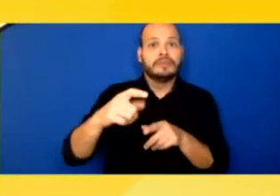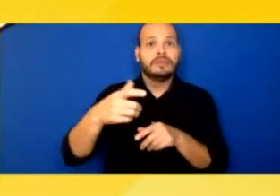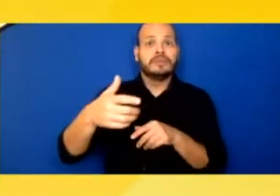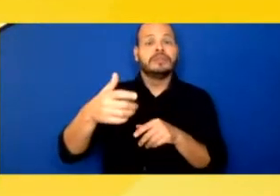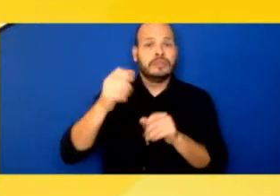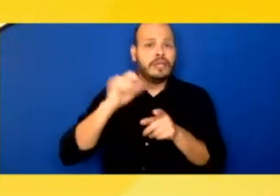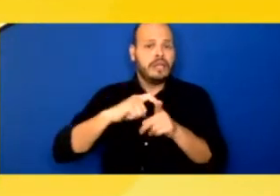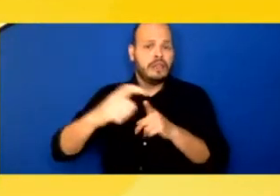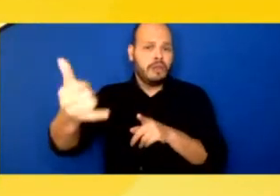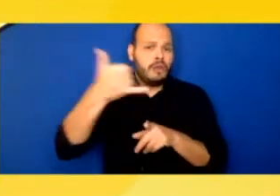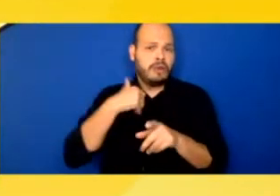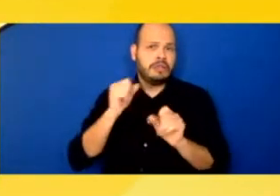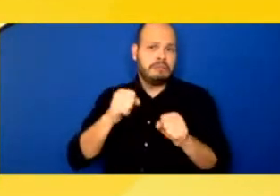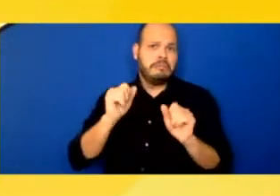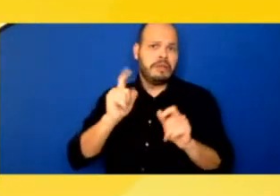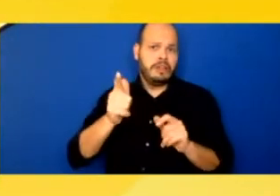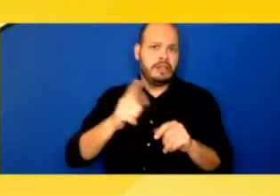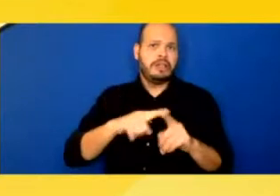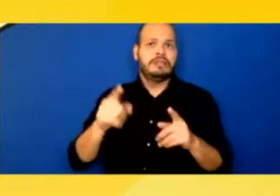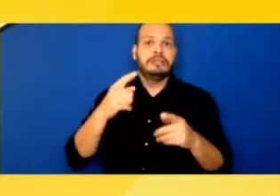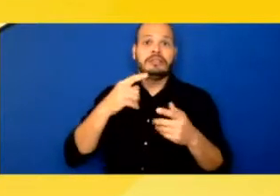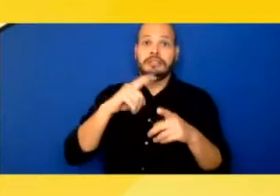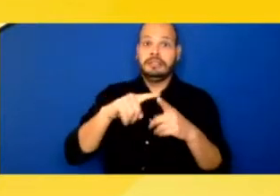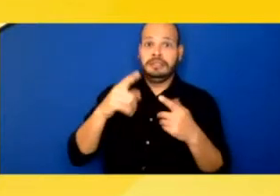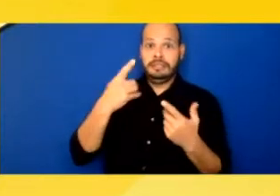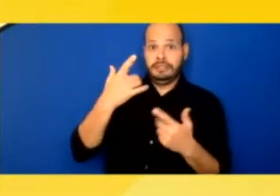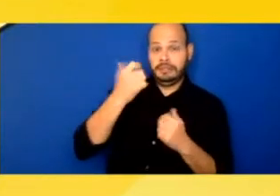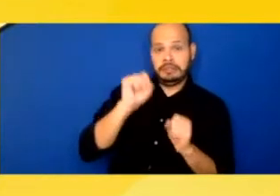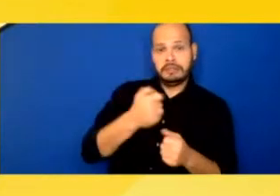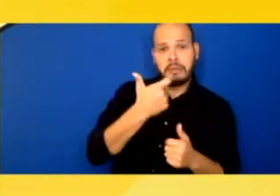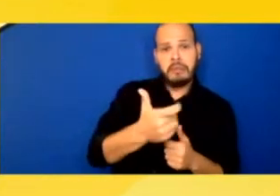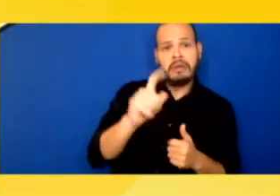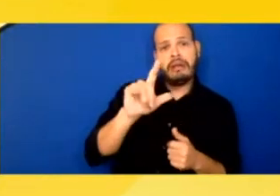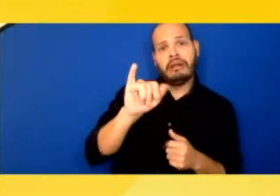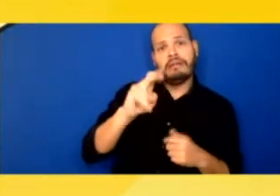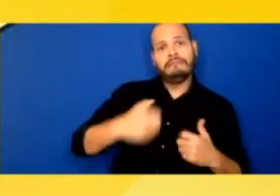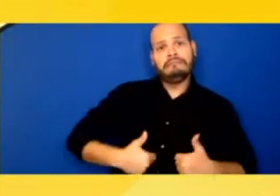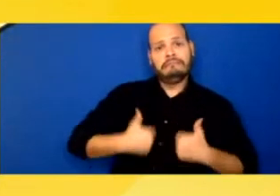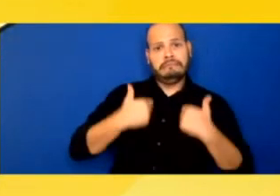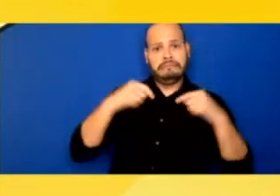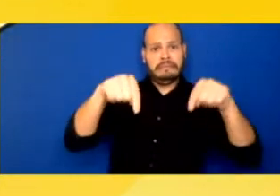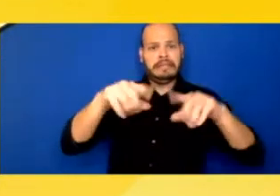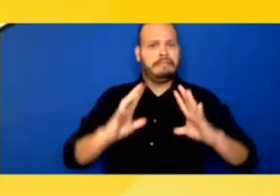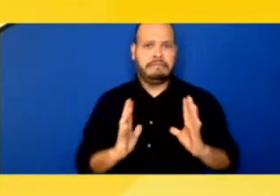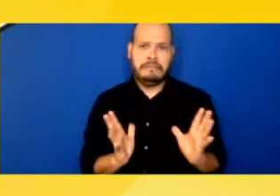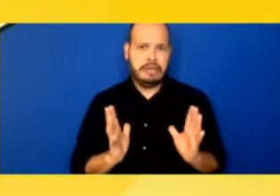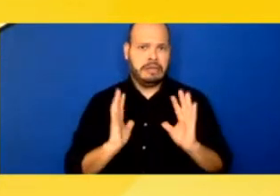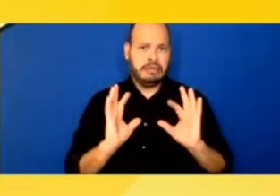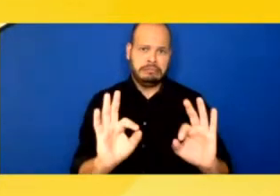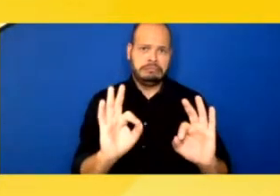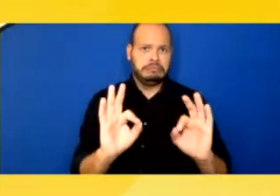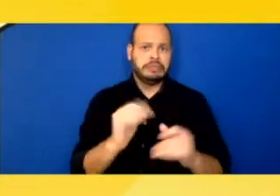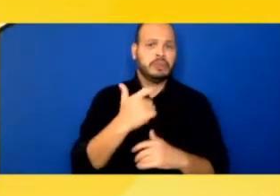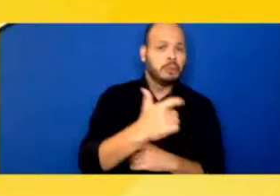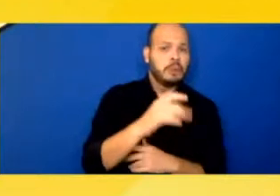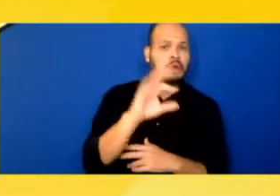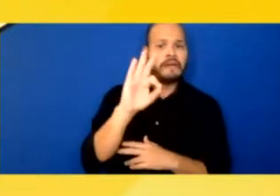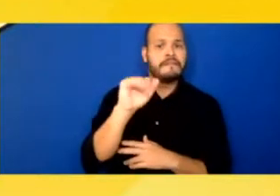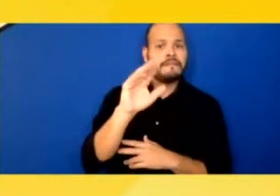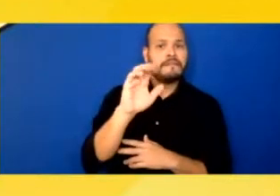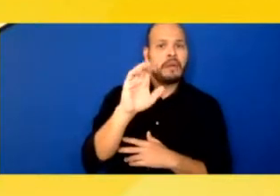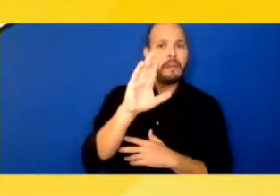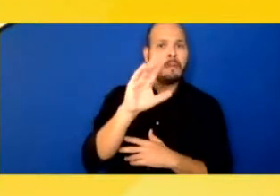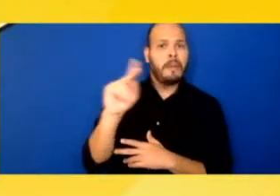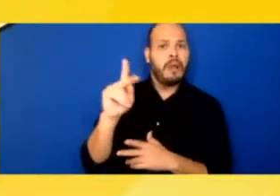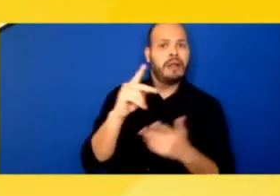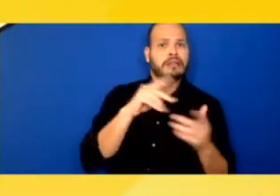platforms, and so you'll be able to share it with colleagues even after the call ends. We will hear today from